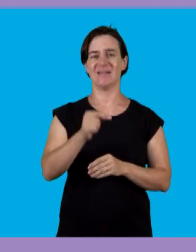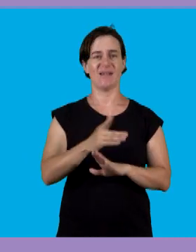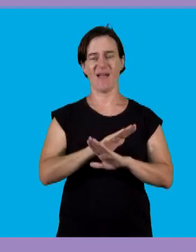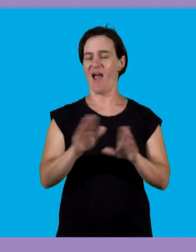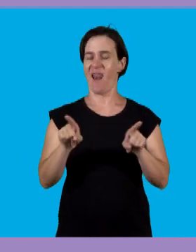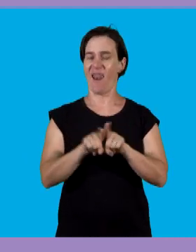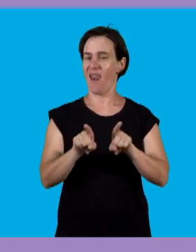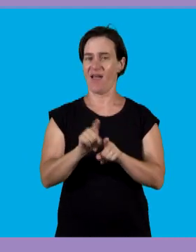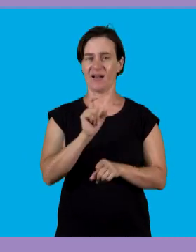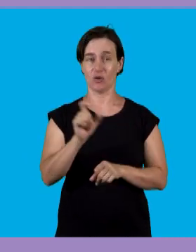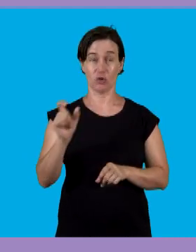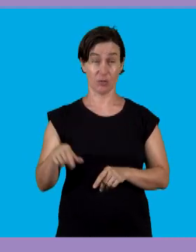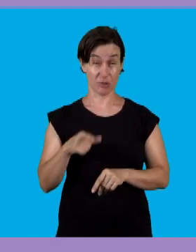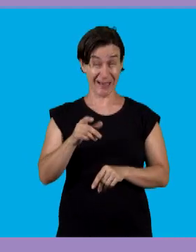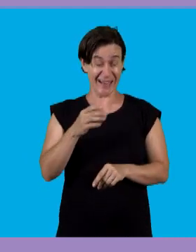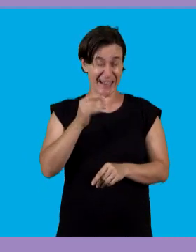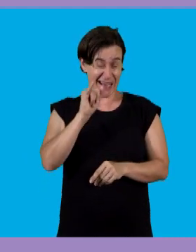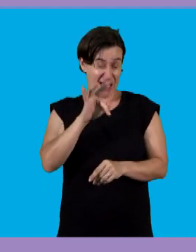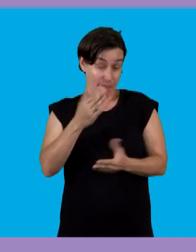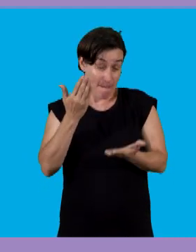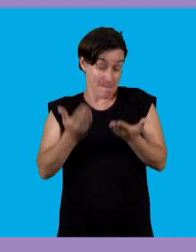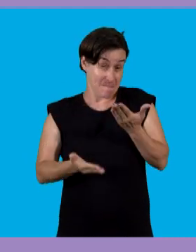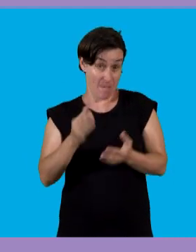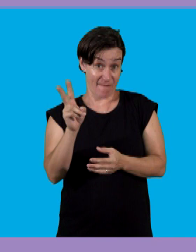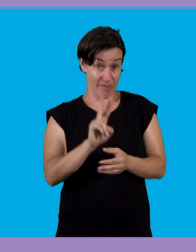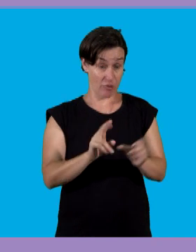the variables are the same,